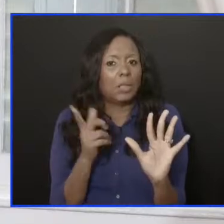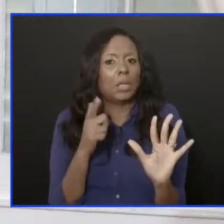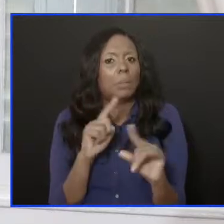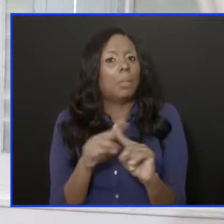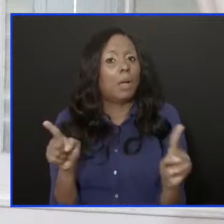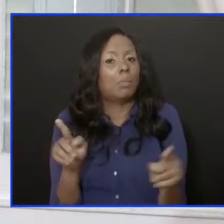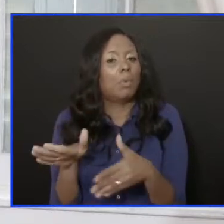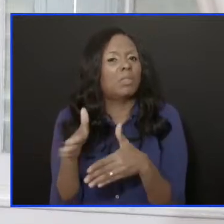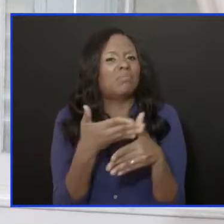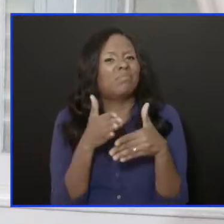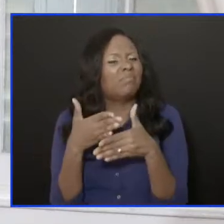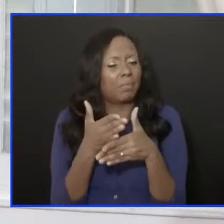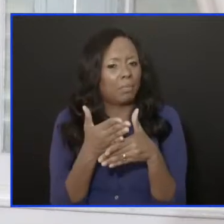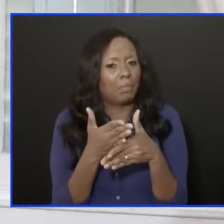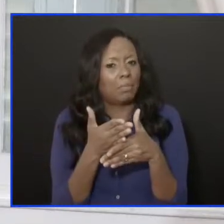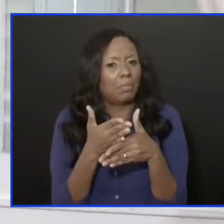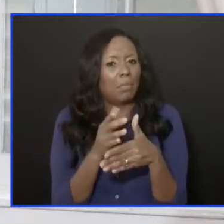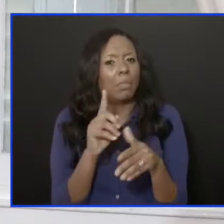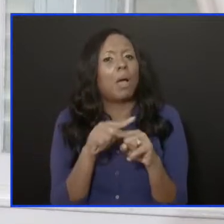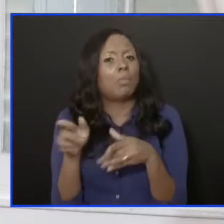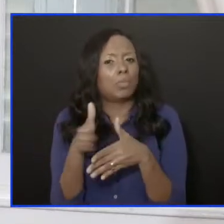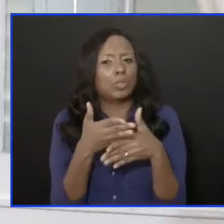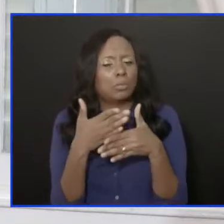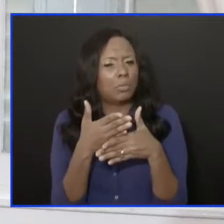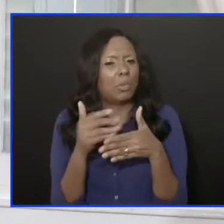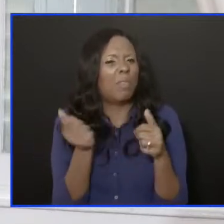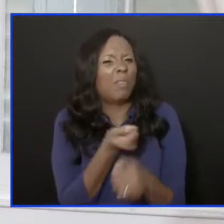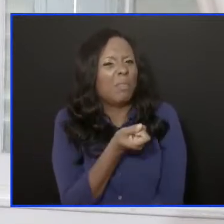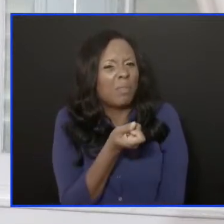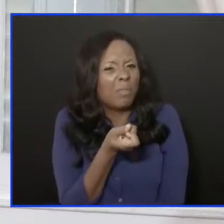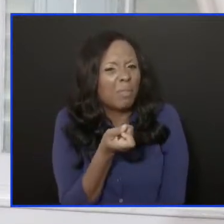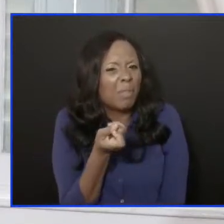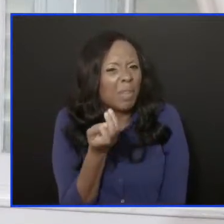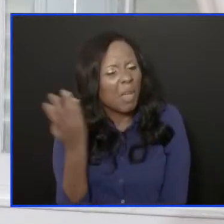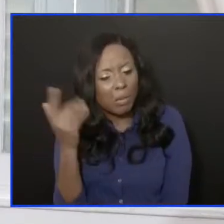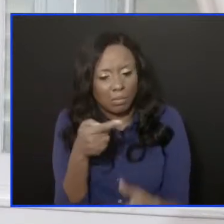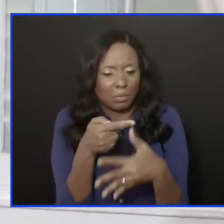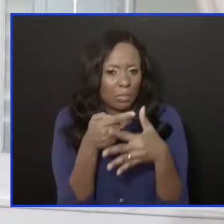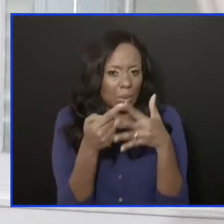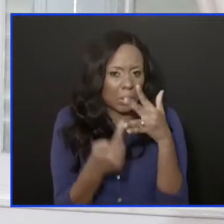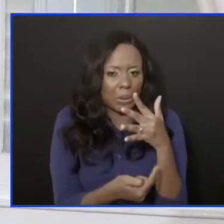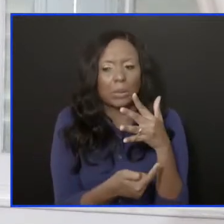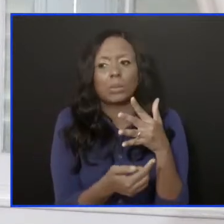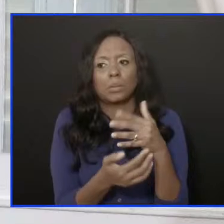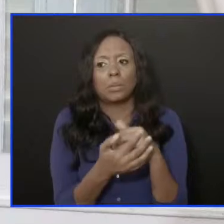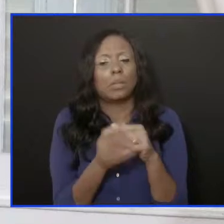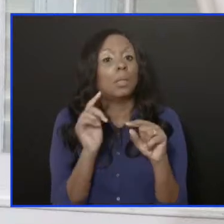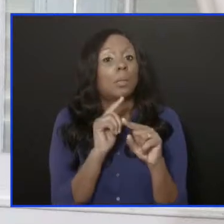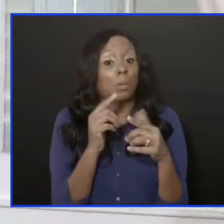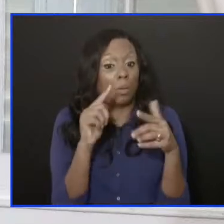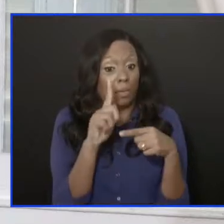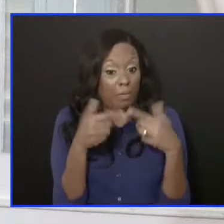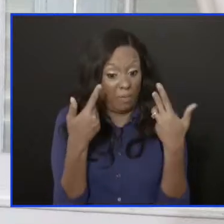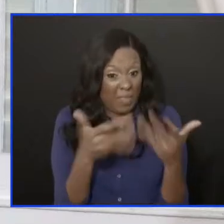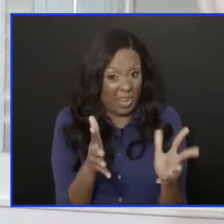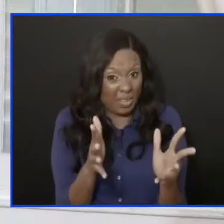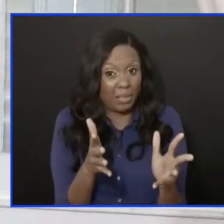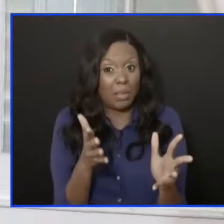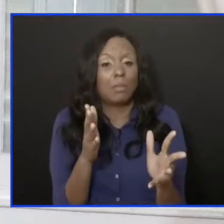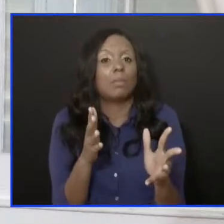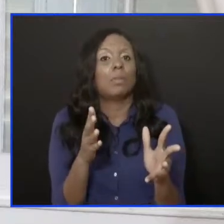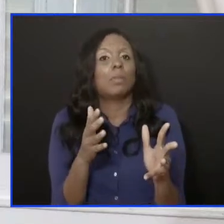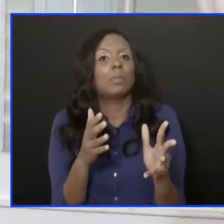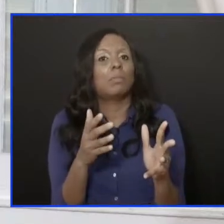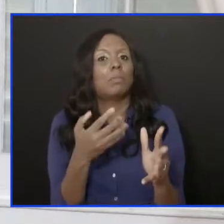share a few more details with you before going to the next real point that I wanted to address. The numbers